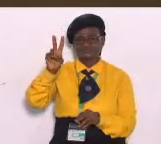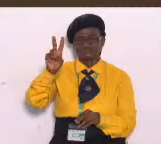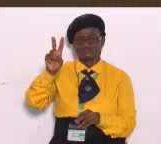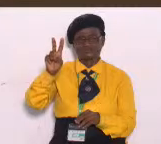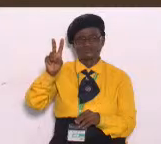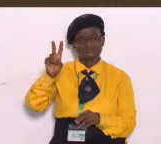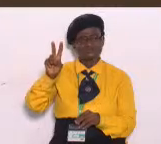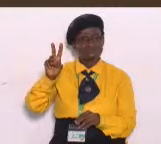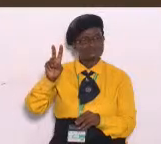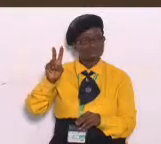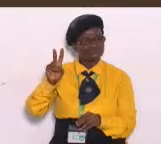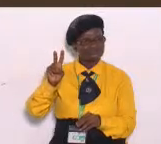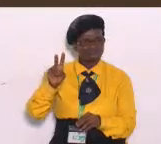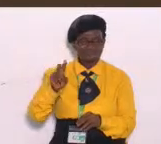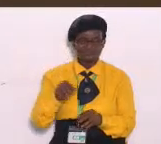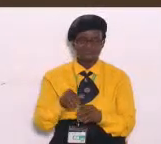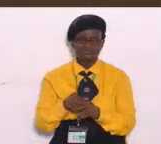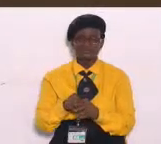in praising him,